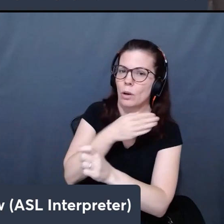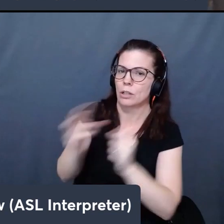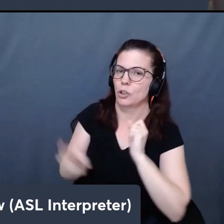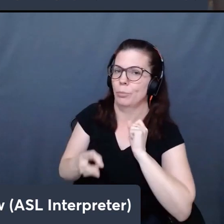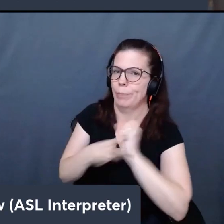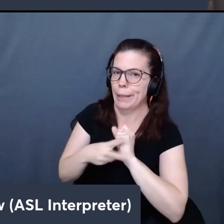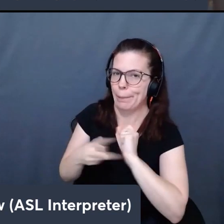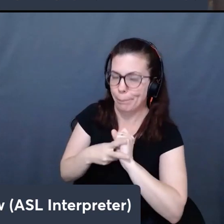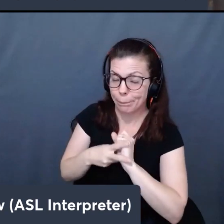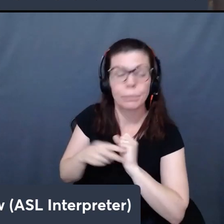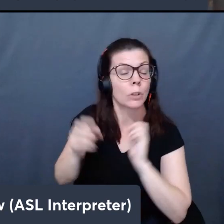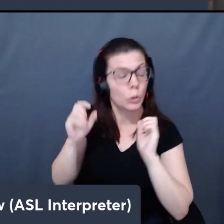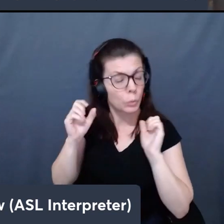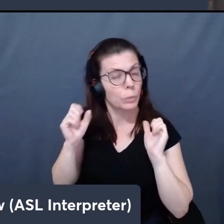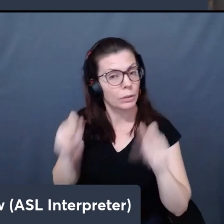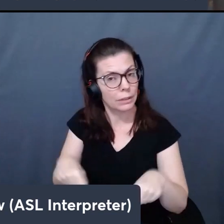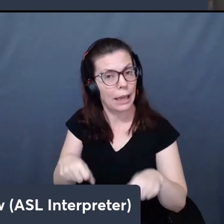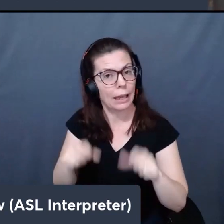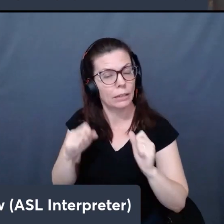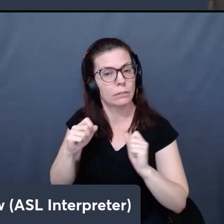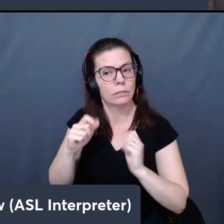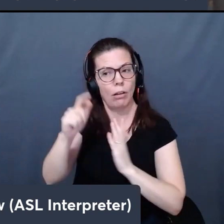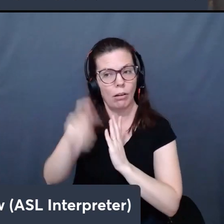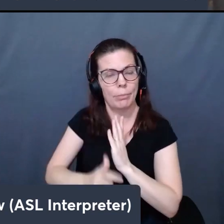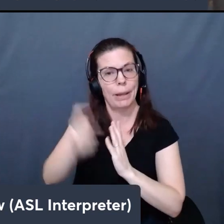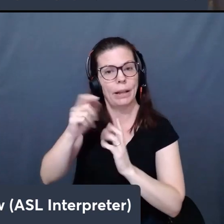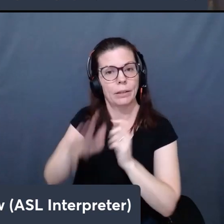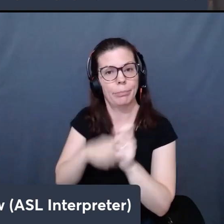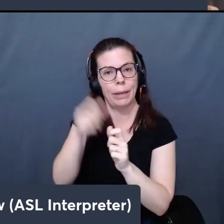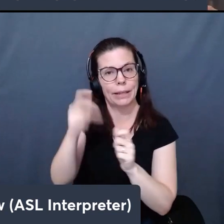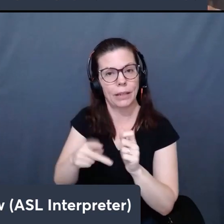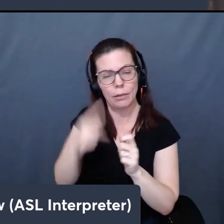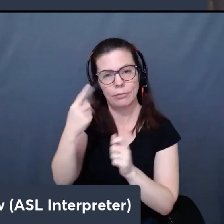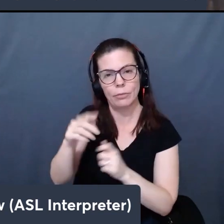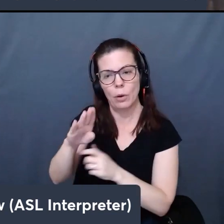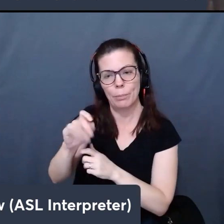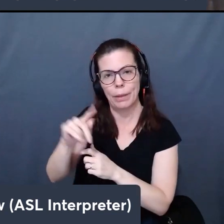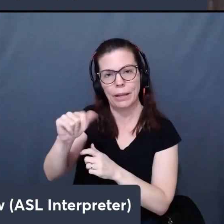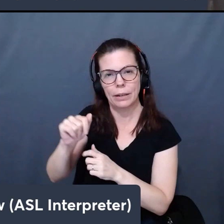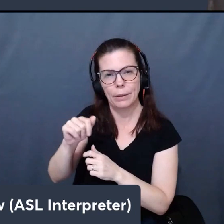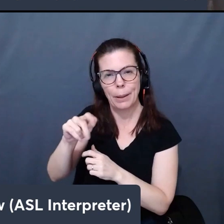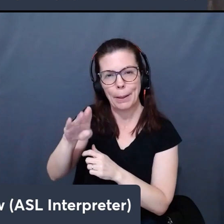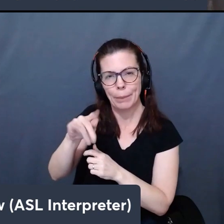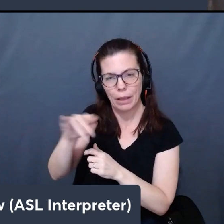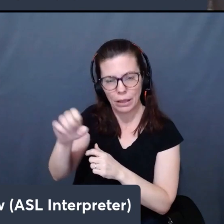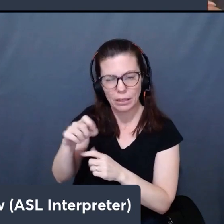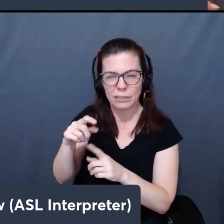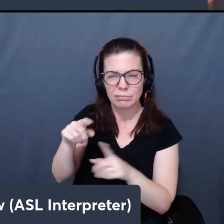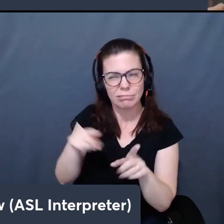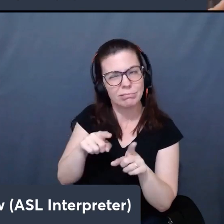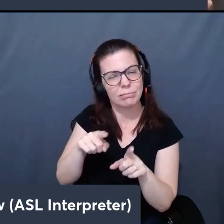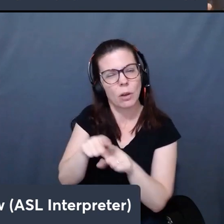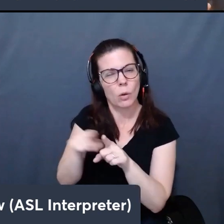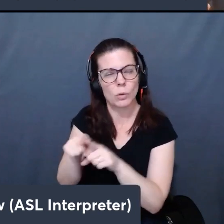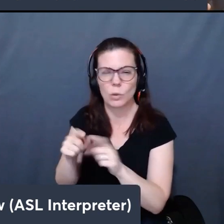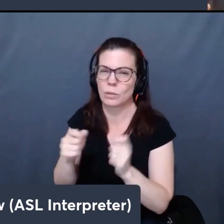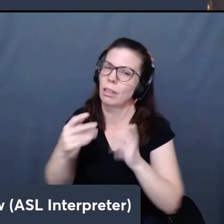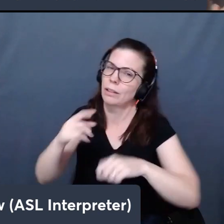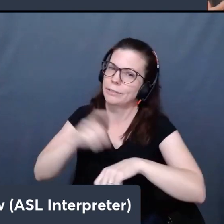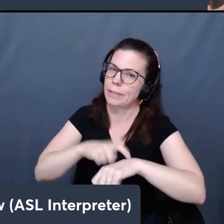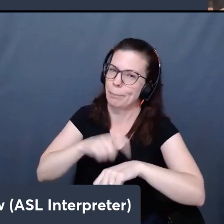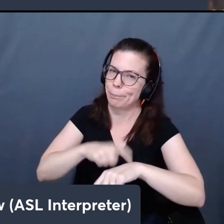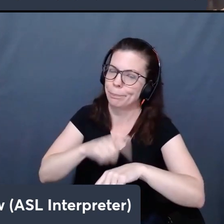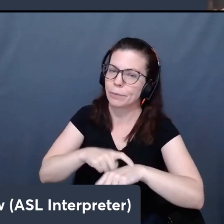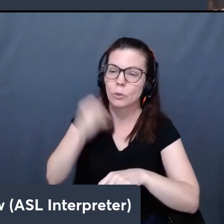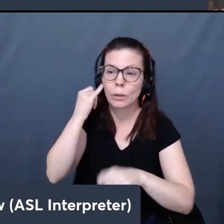you can do the automatic backups for petabyte sized buckets also, but it will take a lot of time. So if